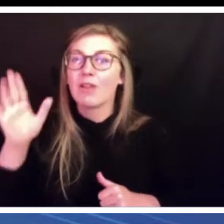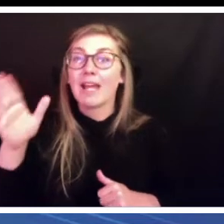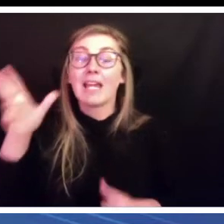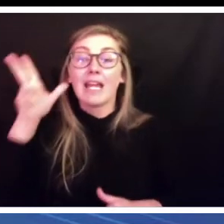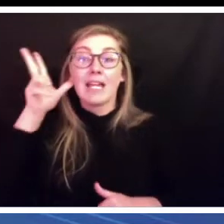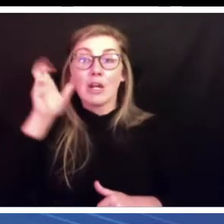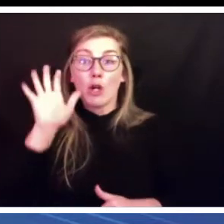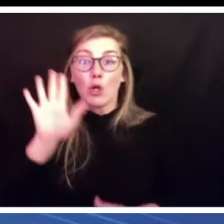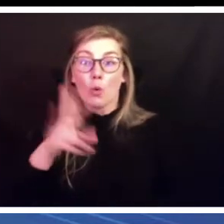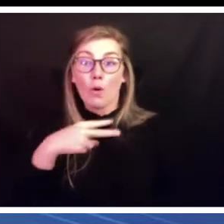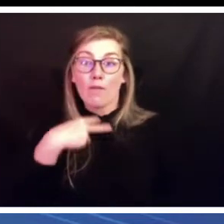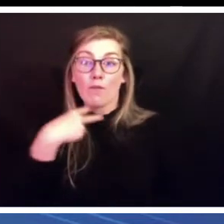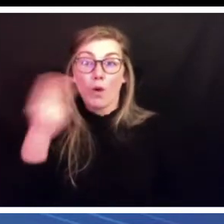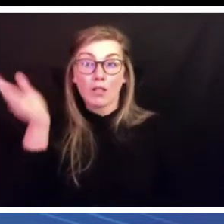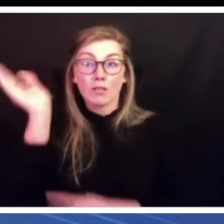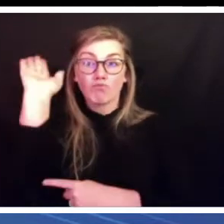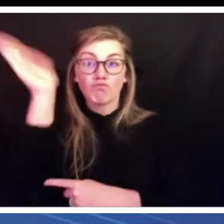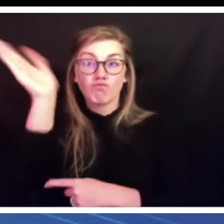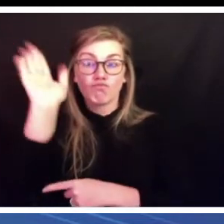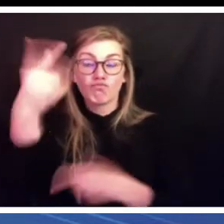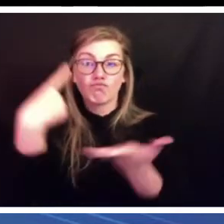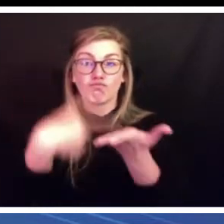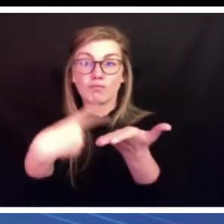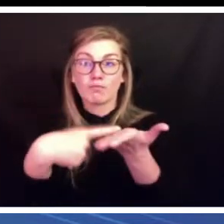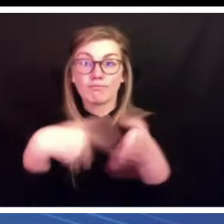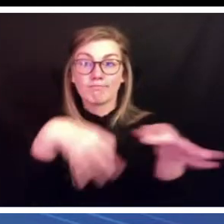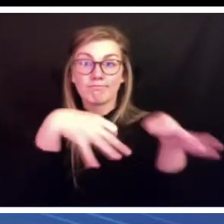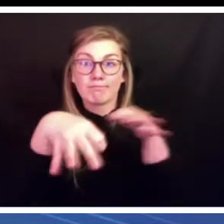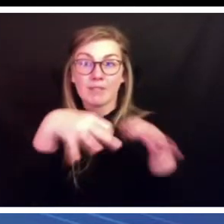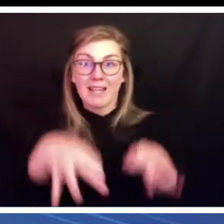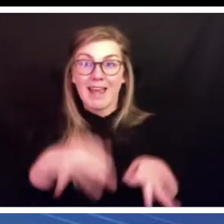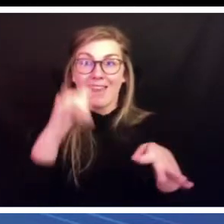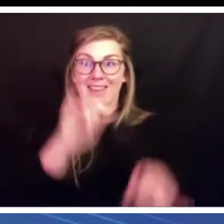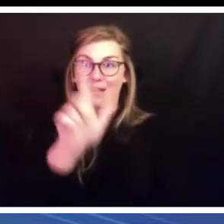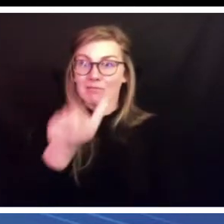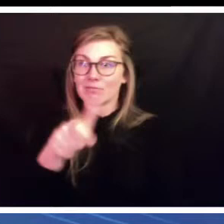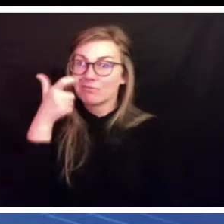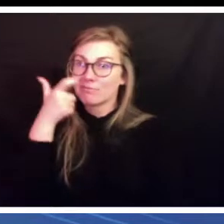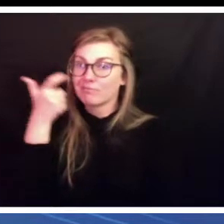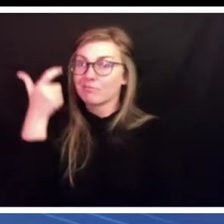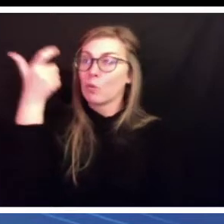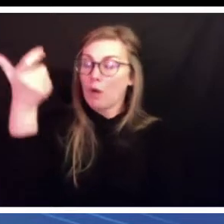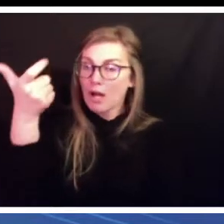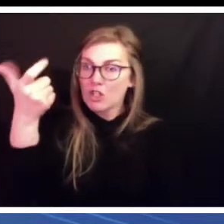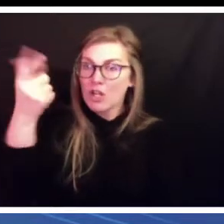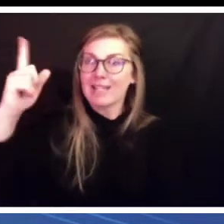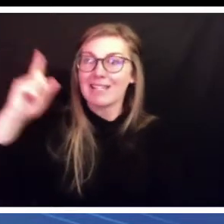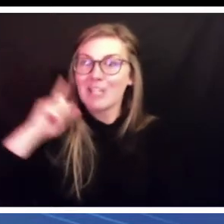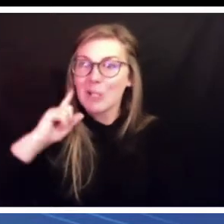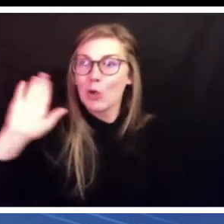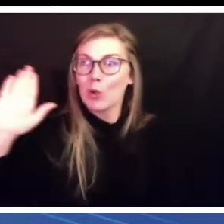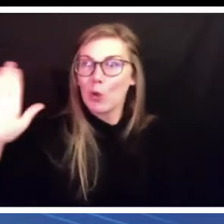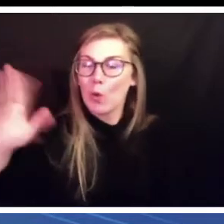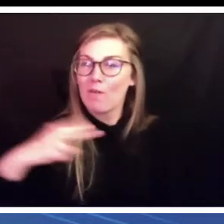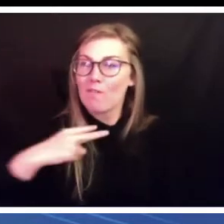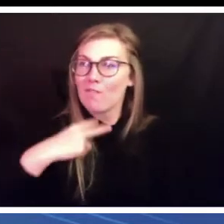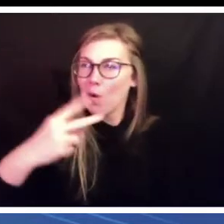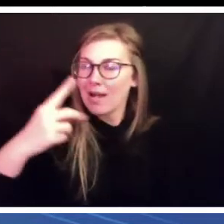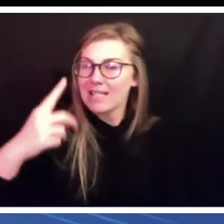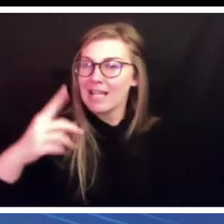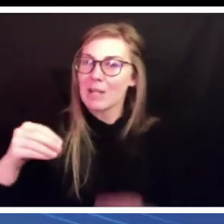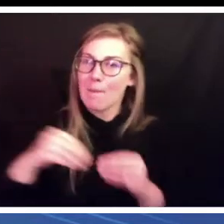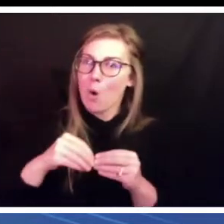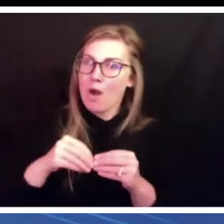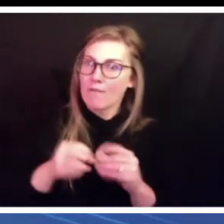versus them then hearing it in the media makes some sort of kind of, um, um, deeper, uh, understanding that,